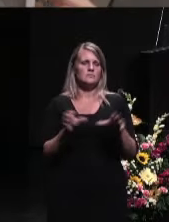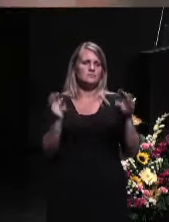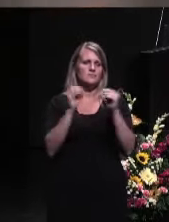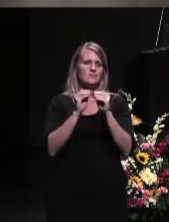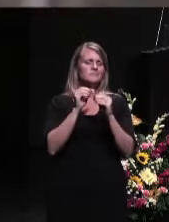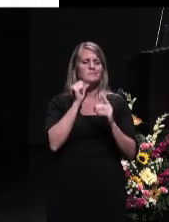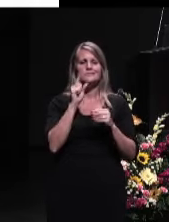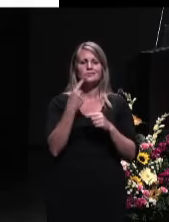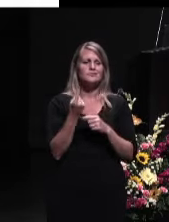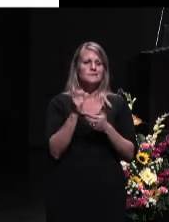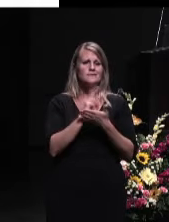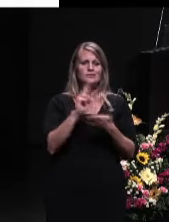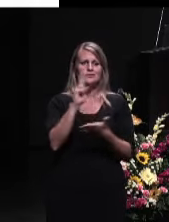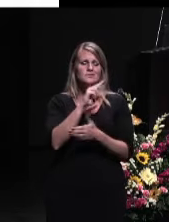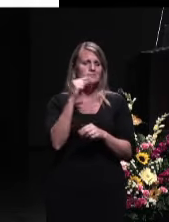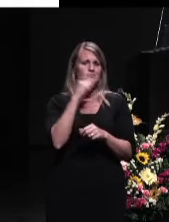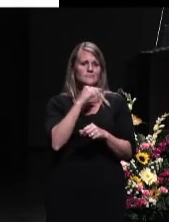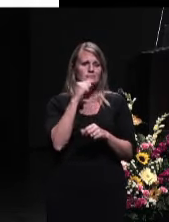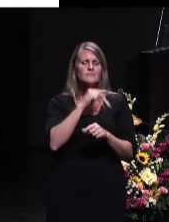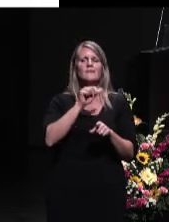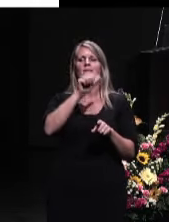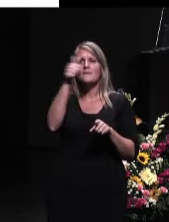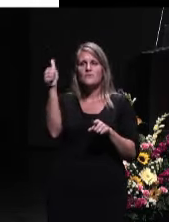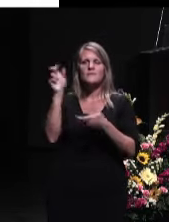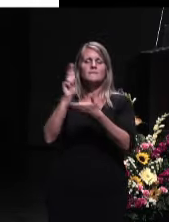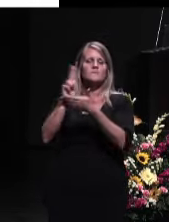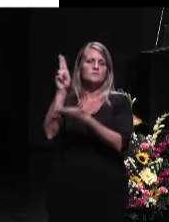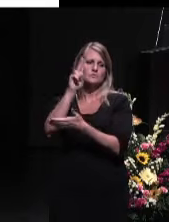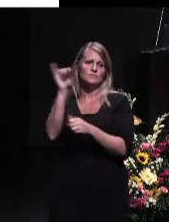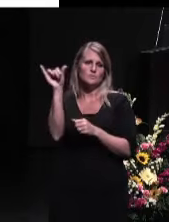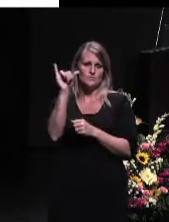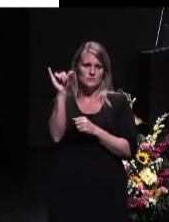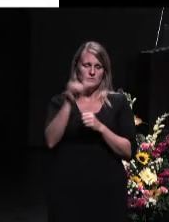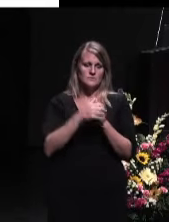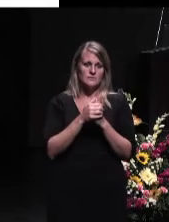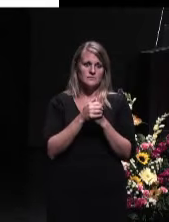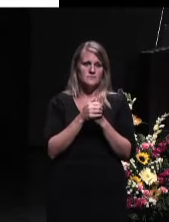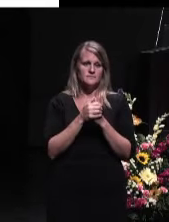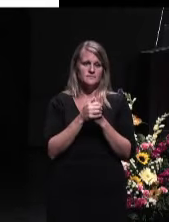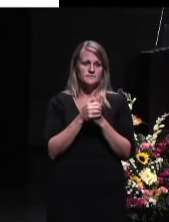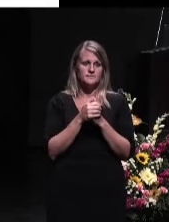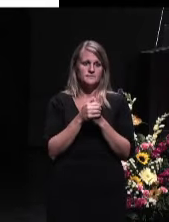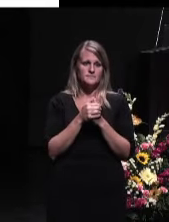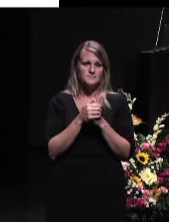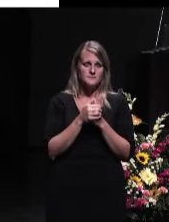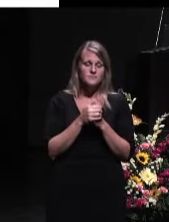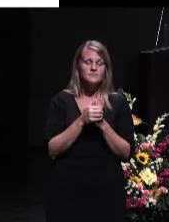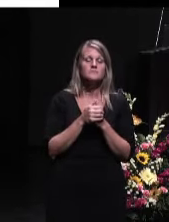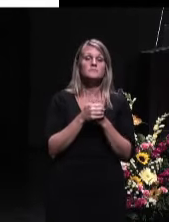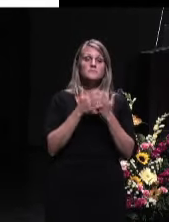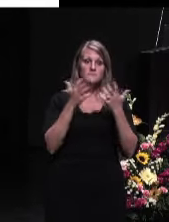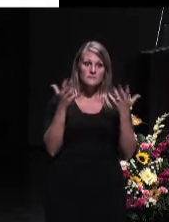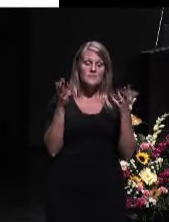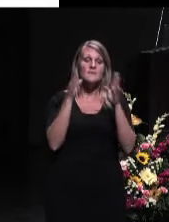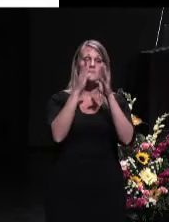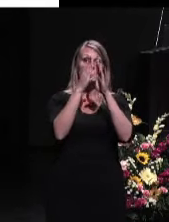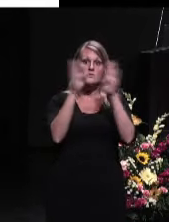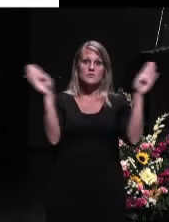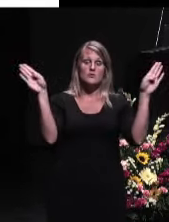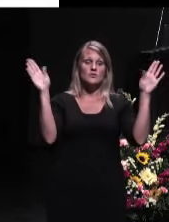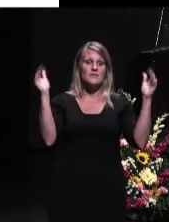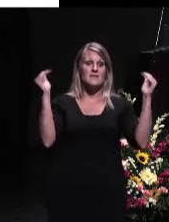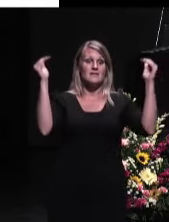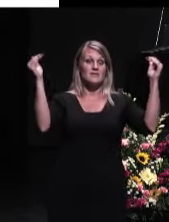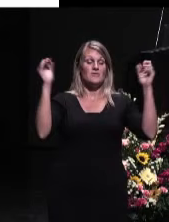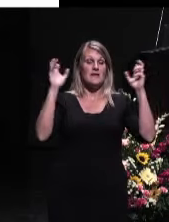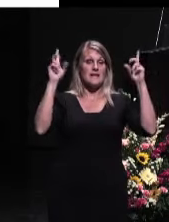but the larger higher ed sector. So shifting to that broader higher ed sector, again, this is a compilation